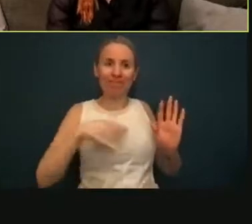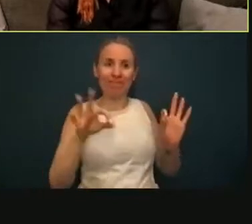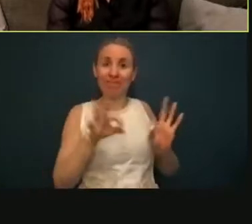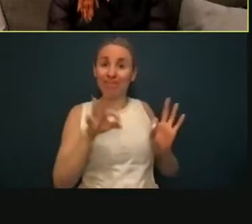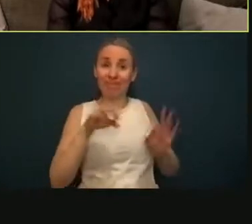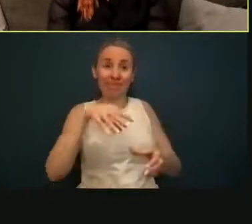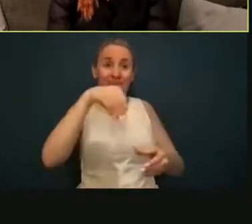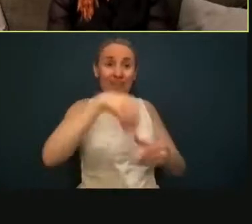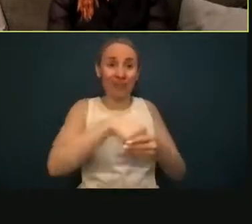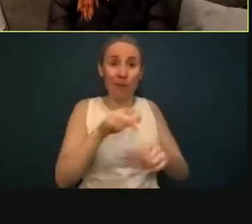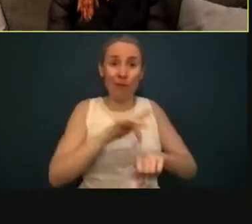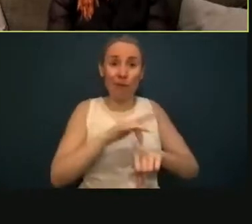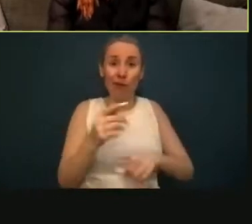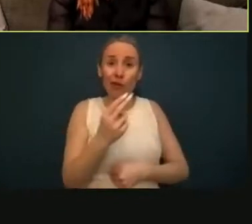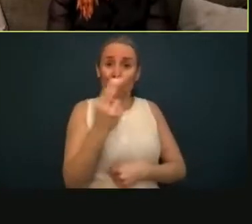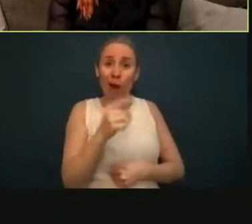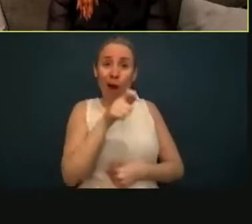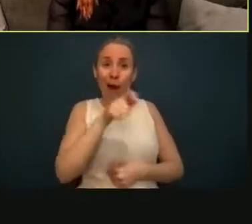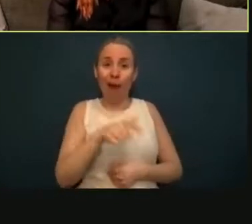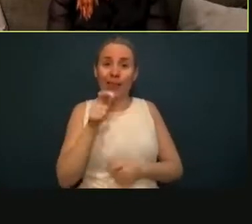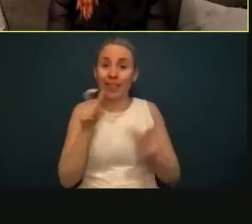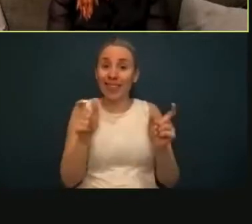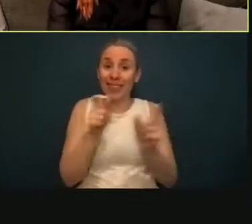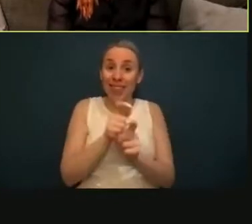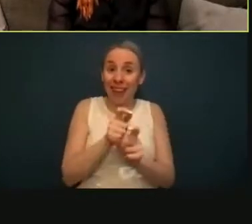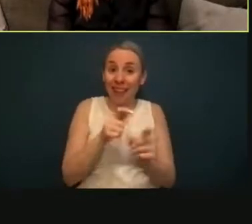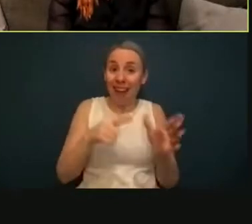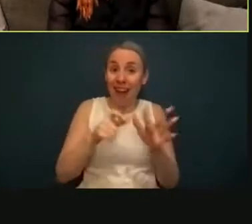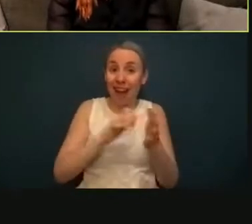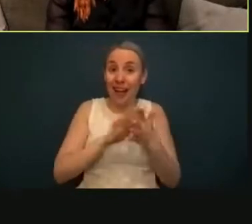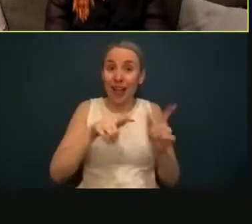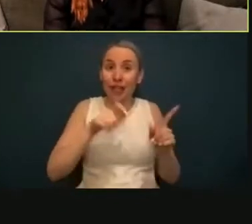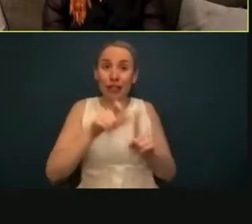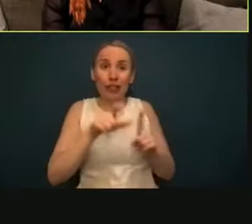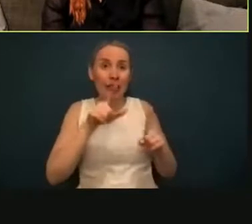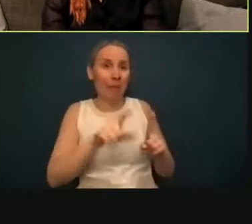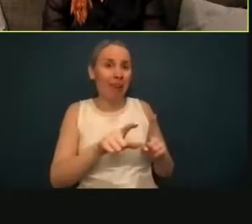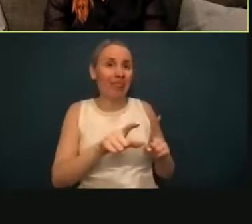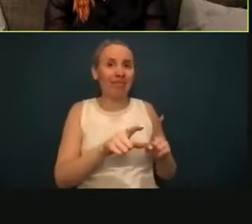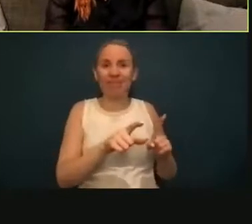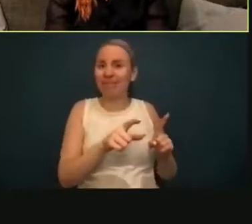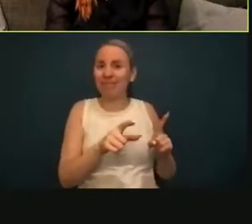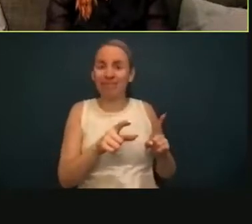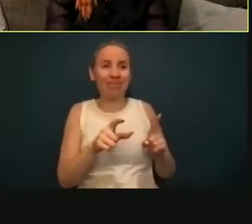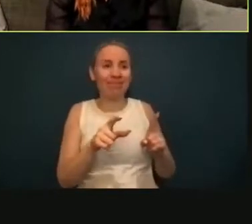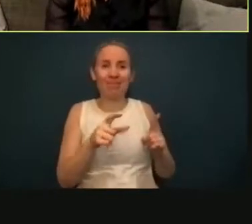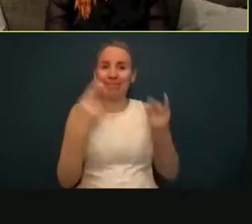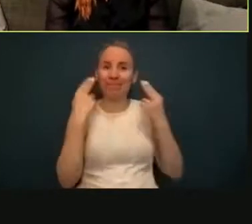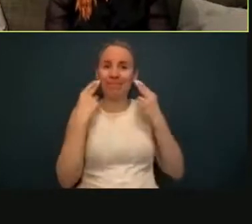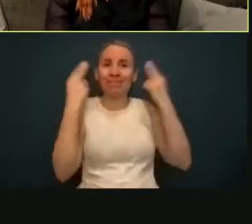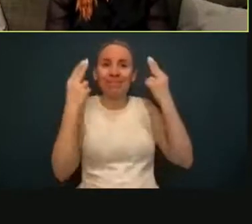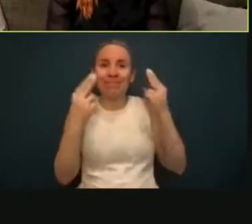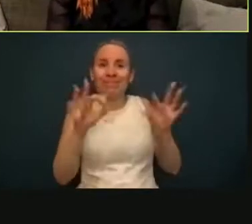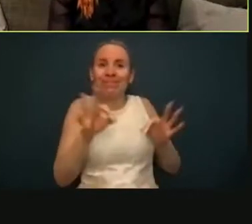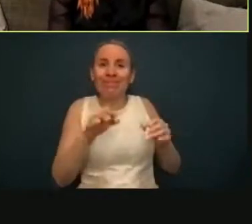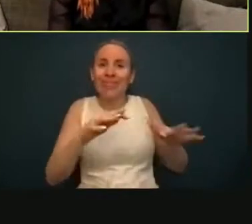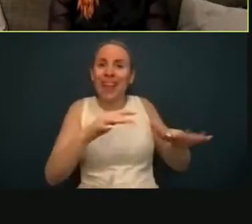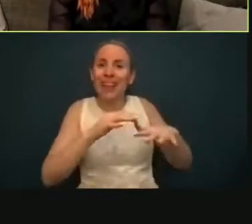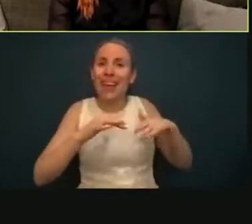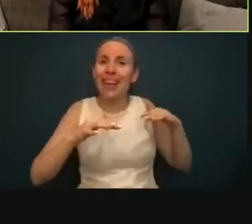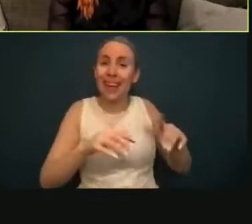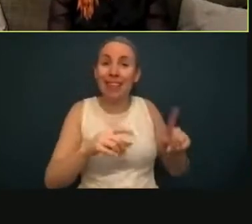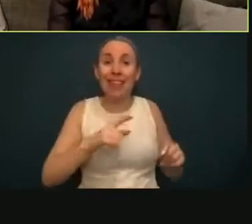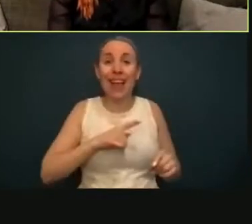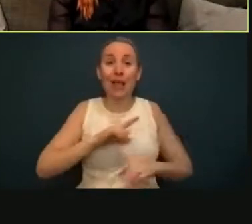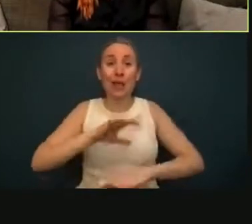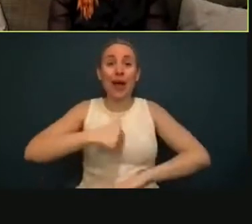professional artists in the industry still, but that voice that we didn't feel was there. So the podcast is there